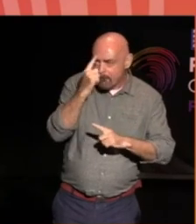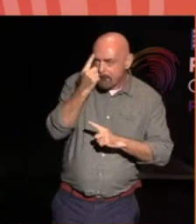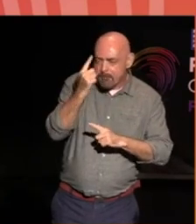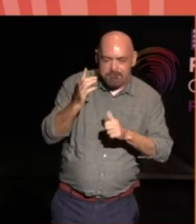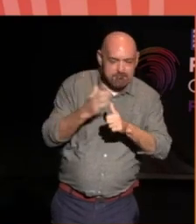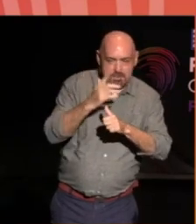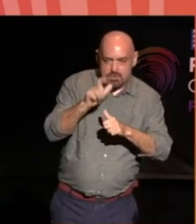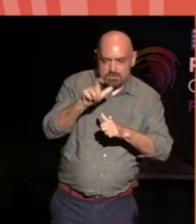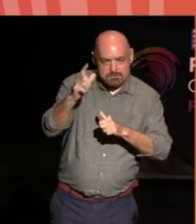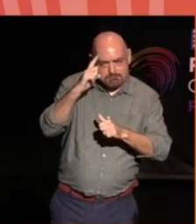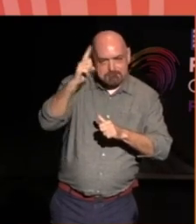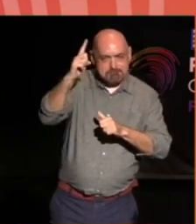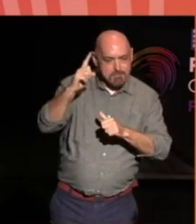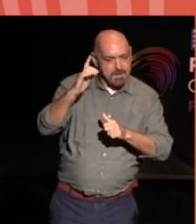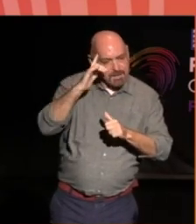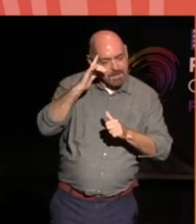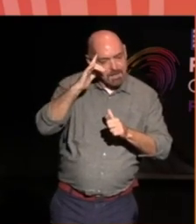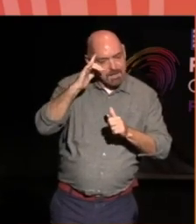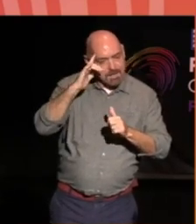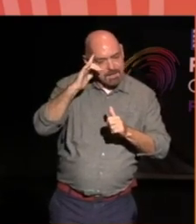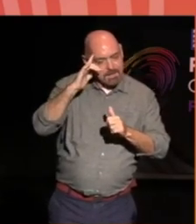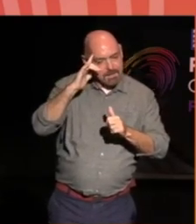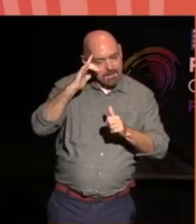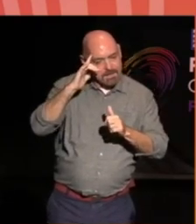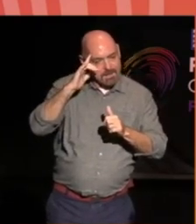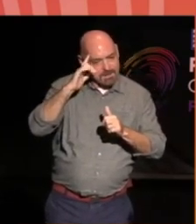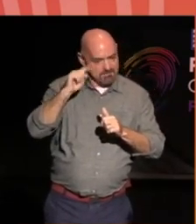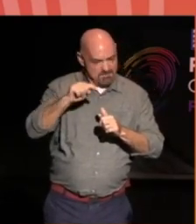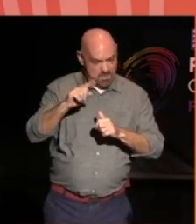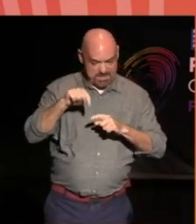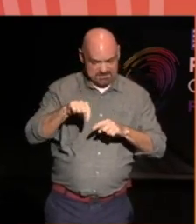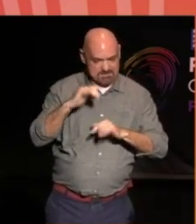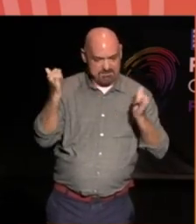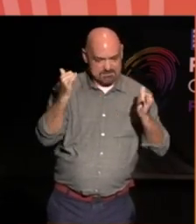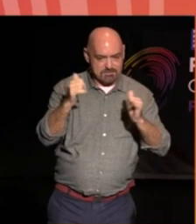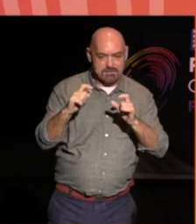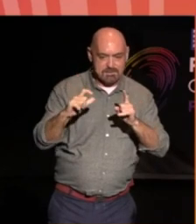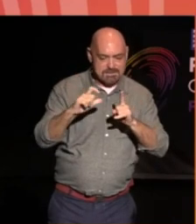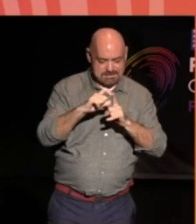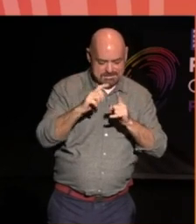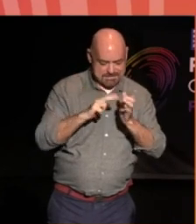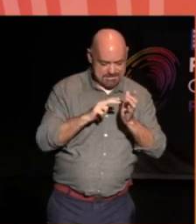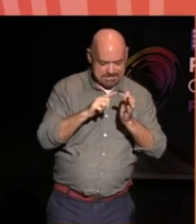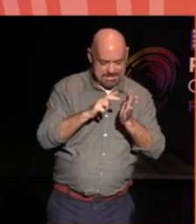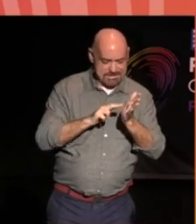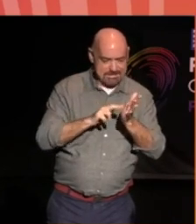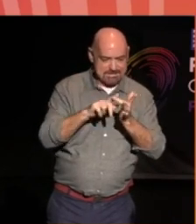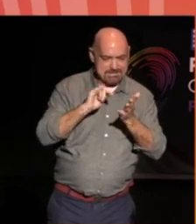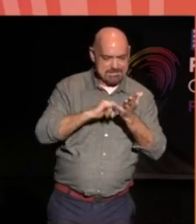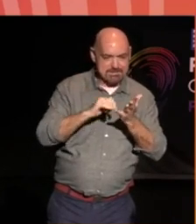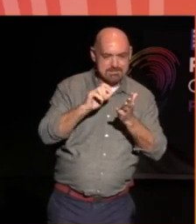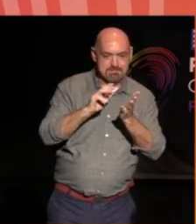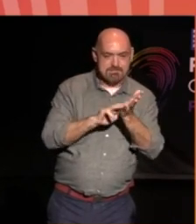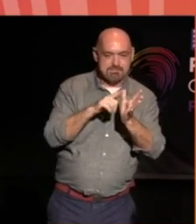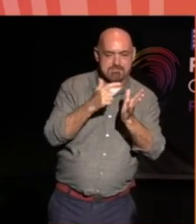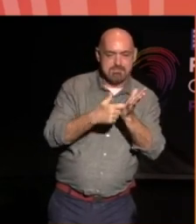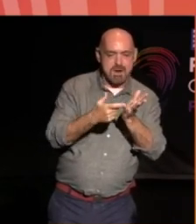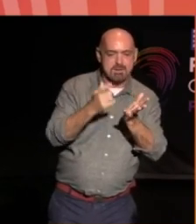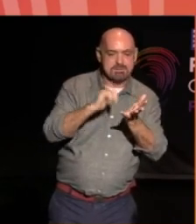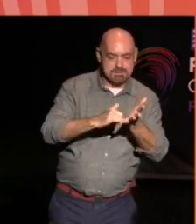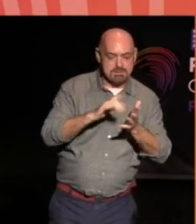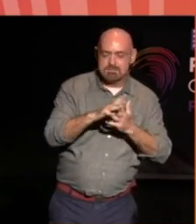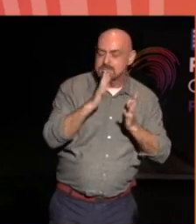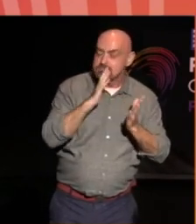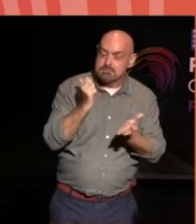the CEO of Ripples of Hope UK, Dennis Marcus, has been an absolutely